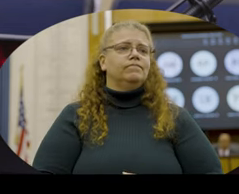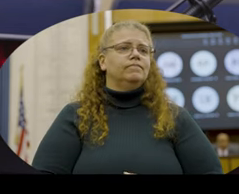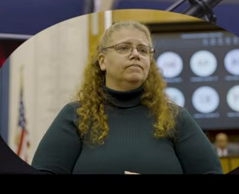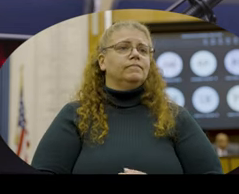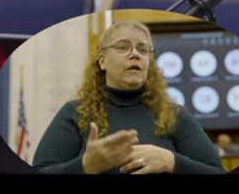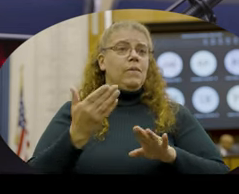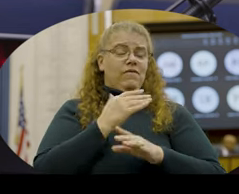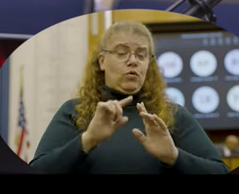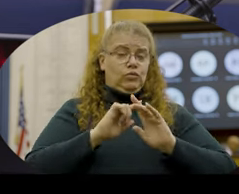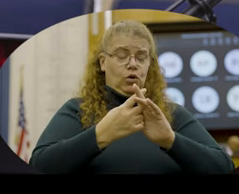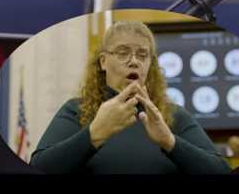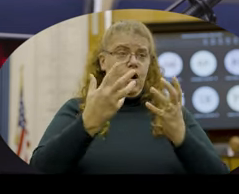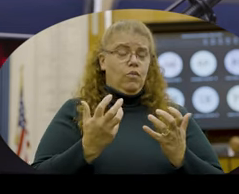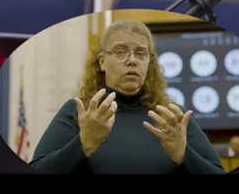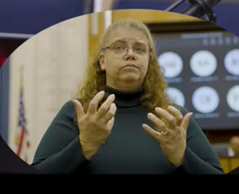Before I begin, I'd like to